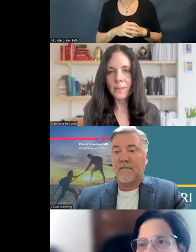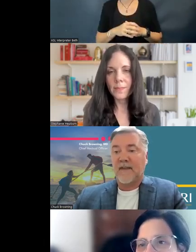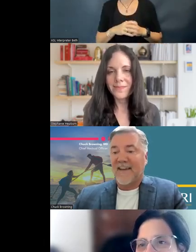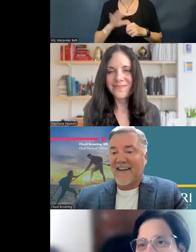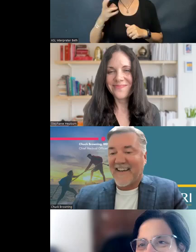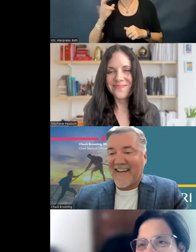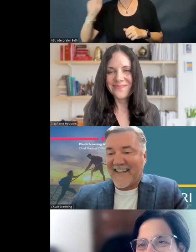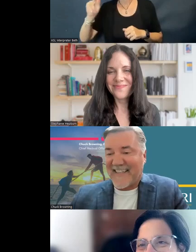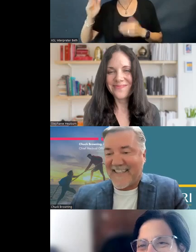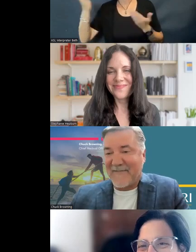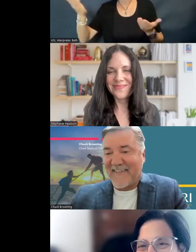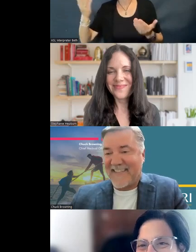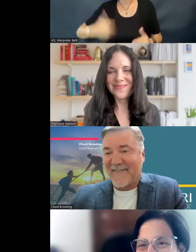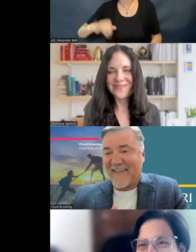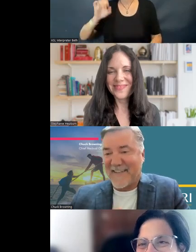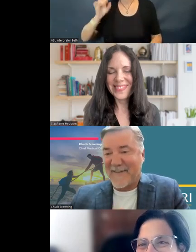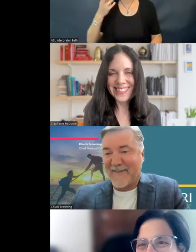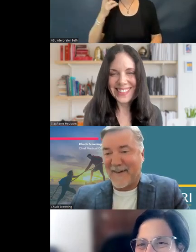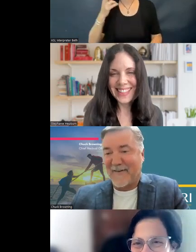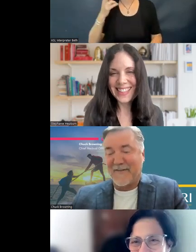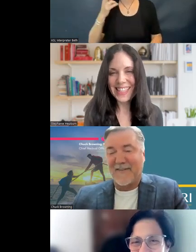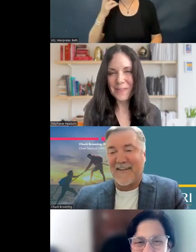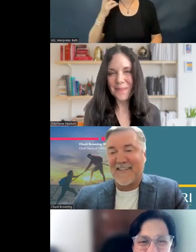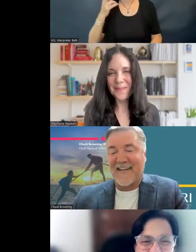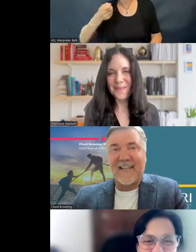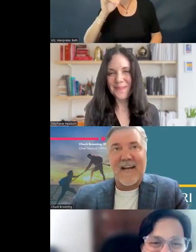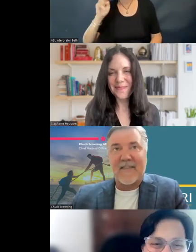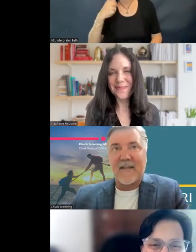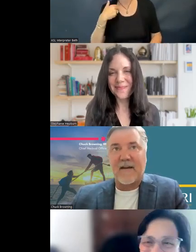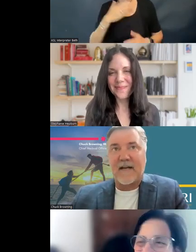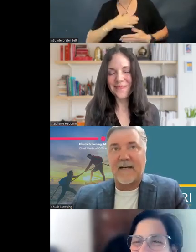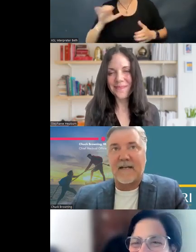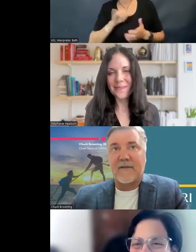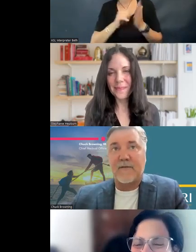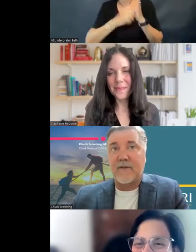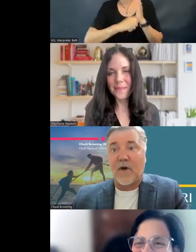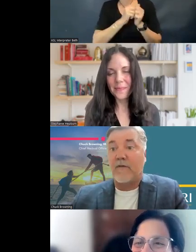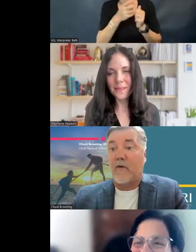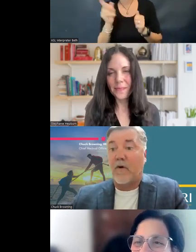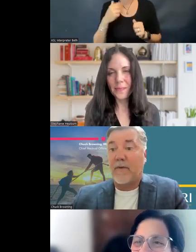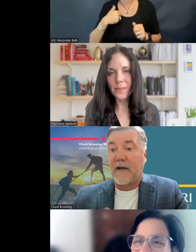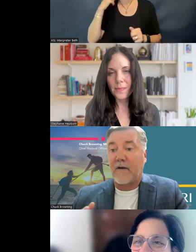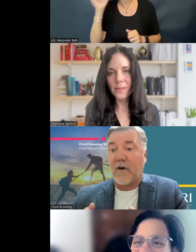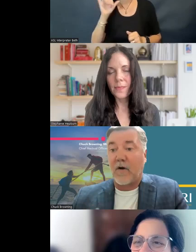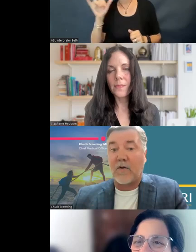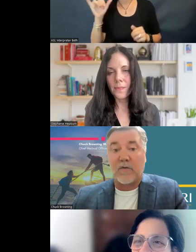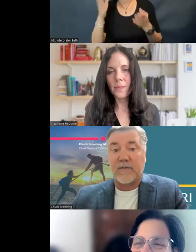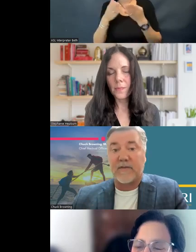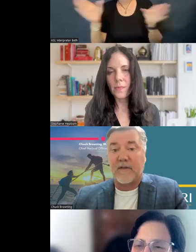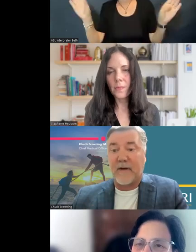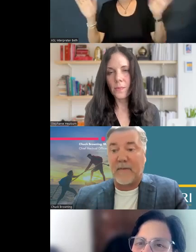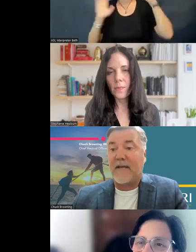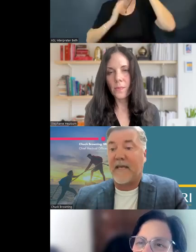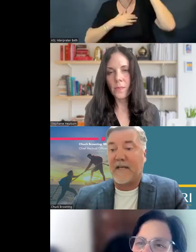Chuck? Hey, thanks, Deb. Thanks, Stephanie. I enjoyed doing that article with you guys. I think I tied it to just the overall. I mean, our article